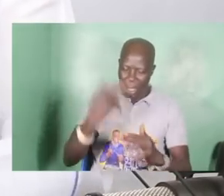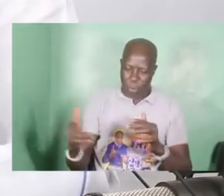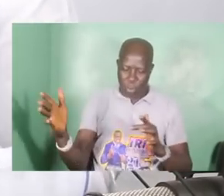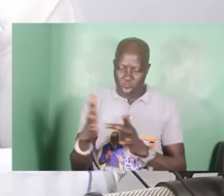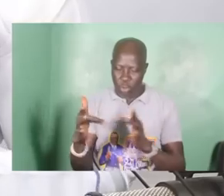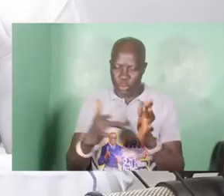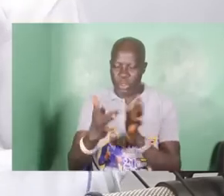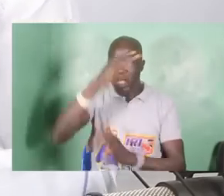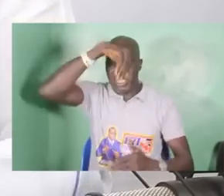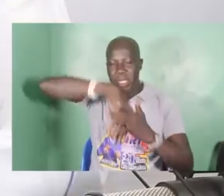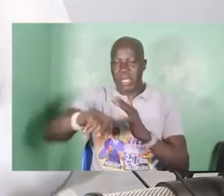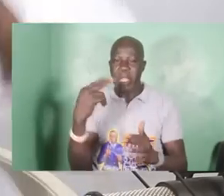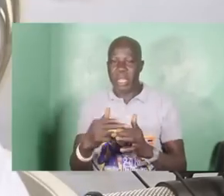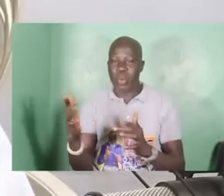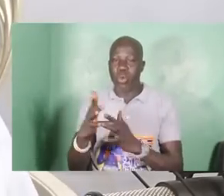name of Jesus.